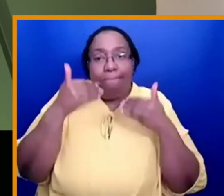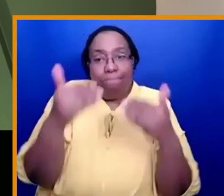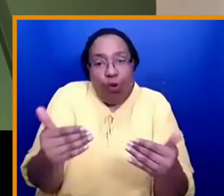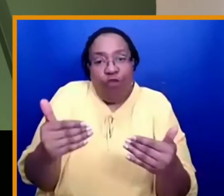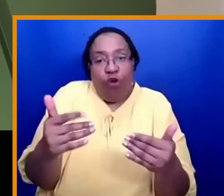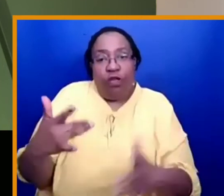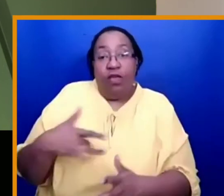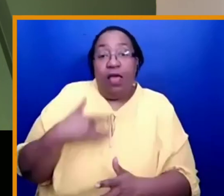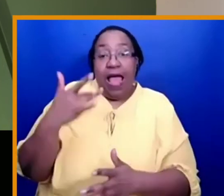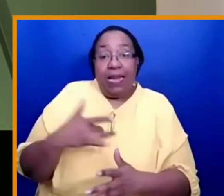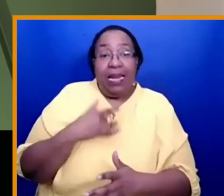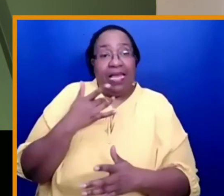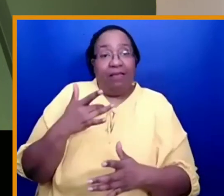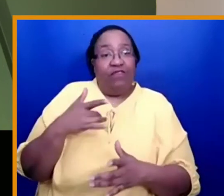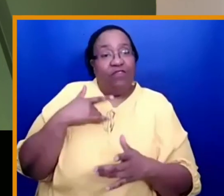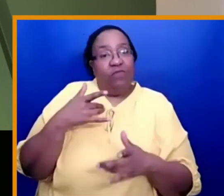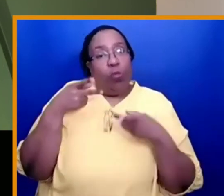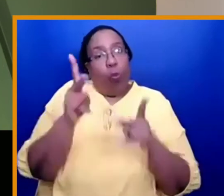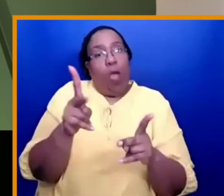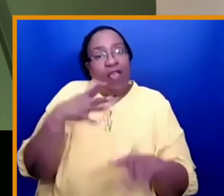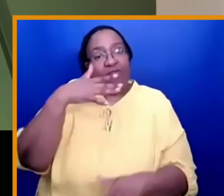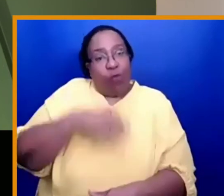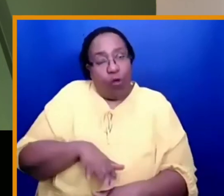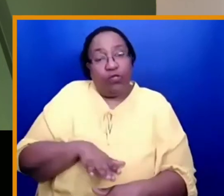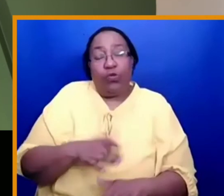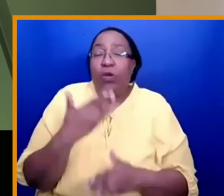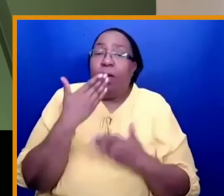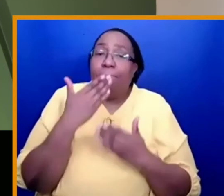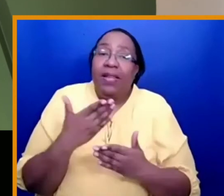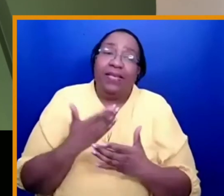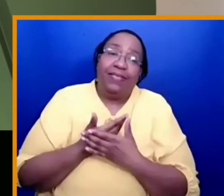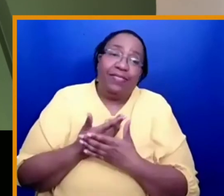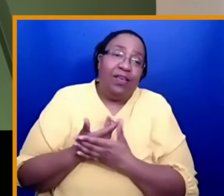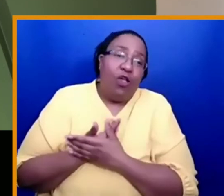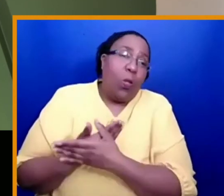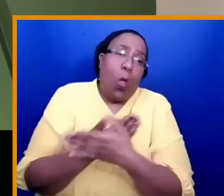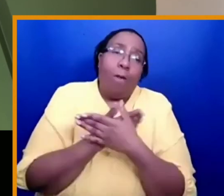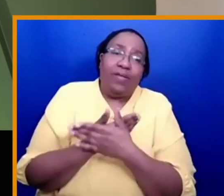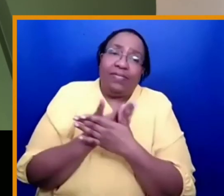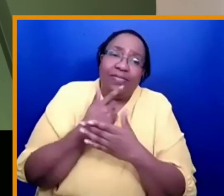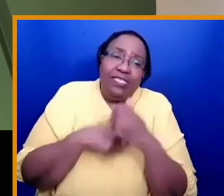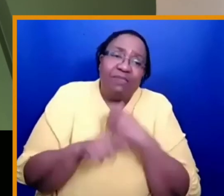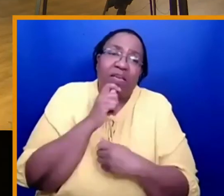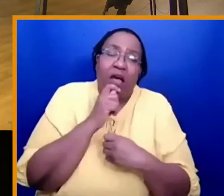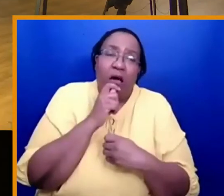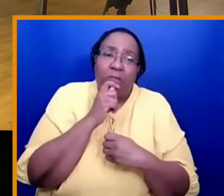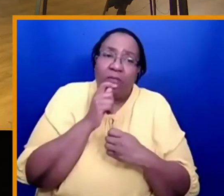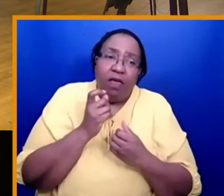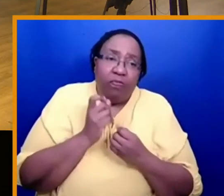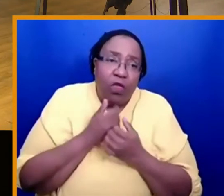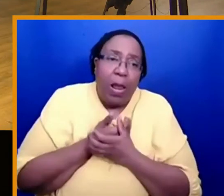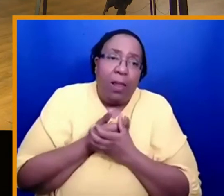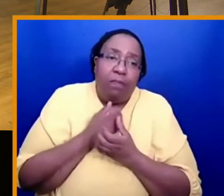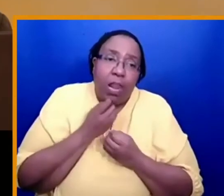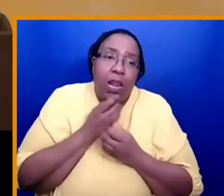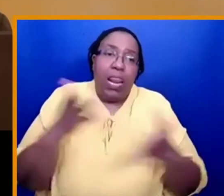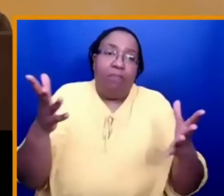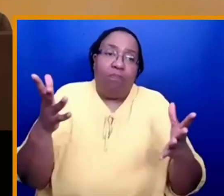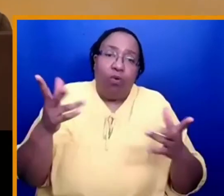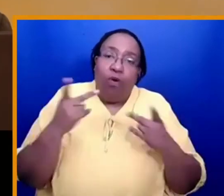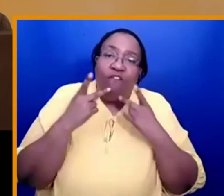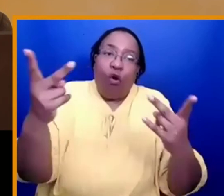you, please be the liberal and progressive voice we talk about so often and vote for this motion. Thank you very much.